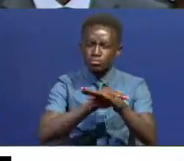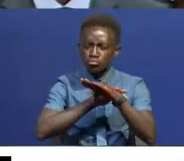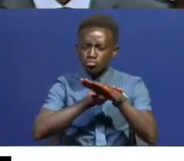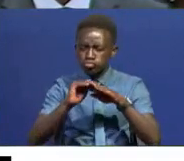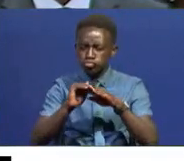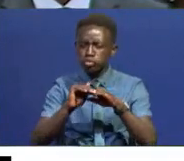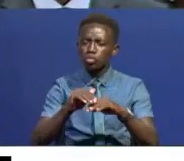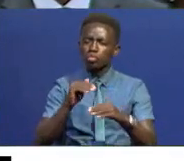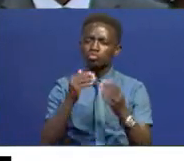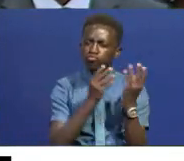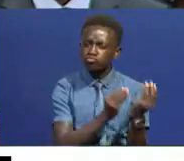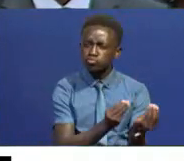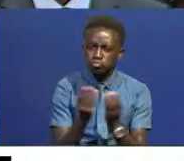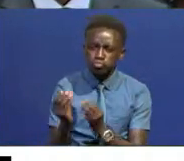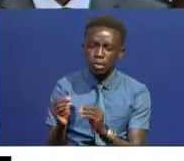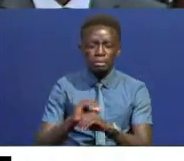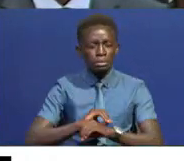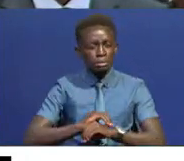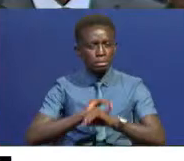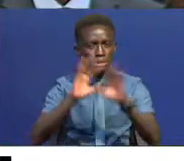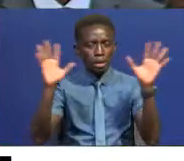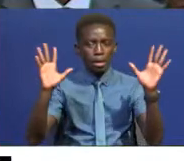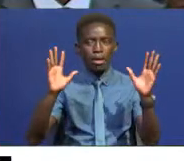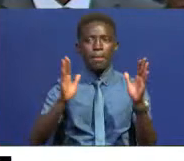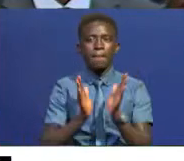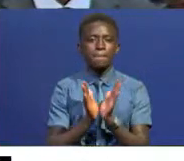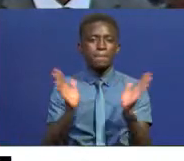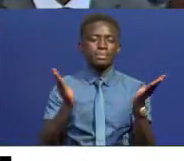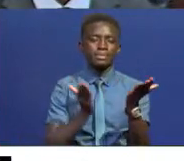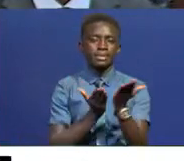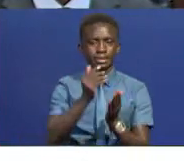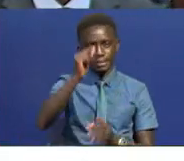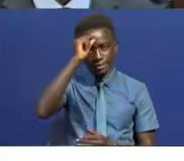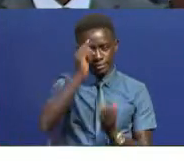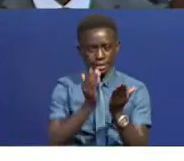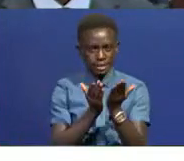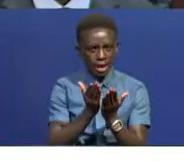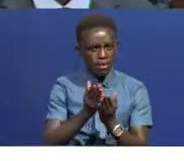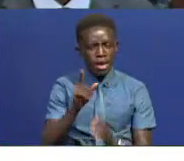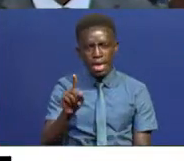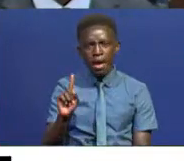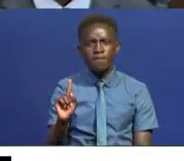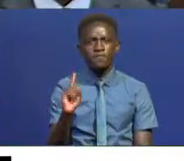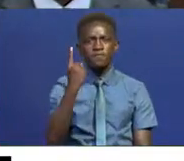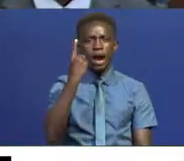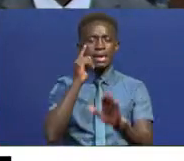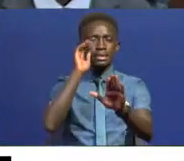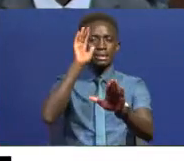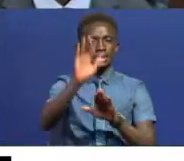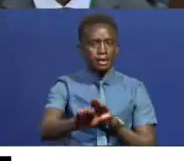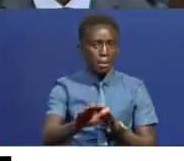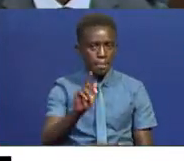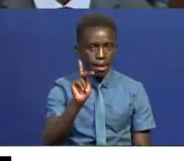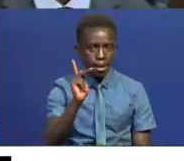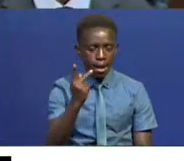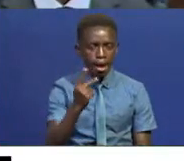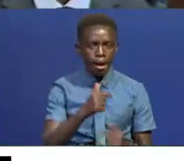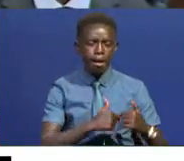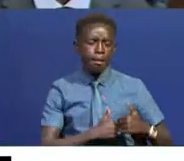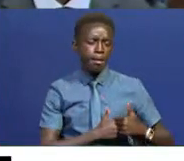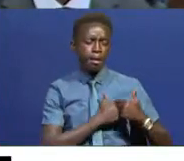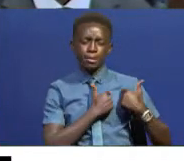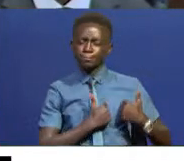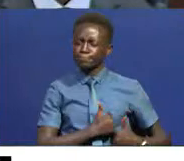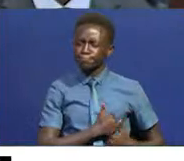and transparent public service as a first step to turning Kenya into the hub of public and private